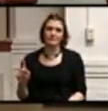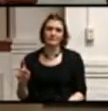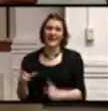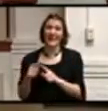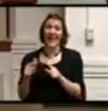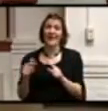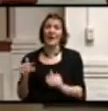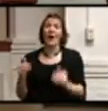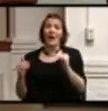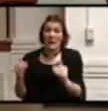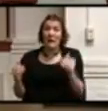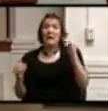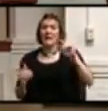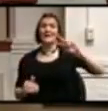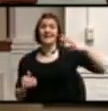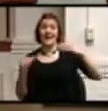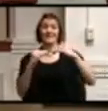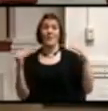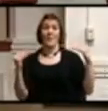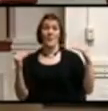up one more flight.